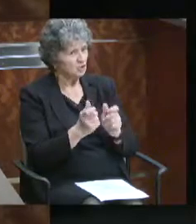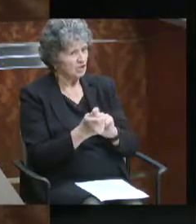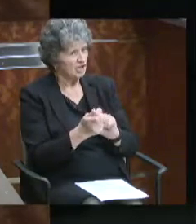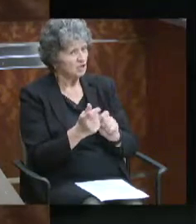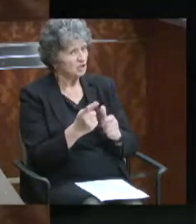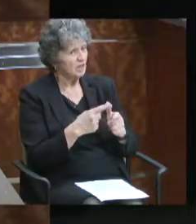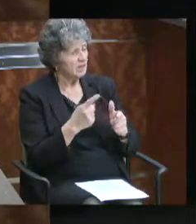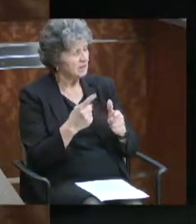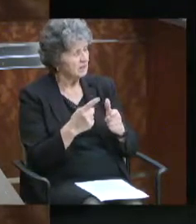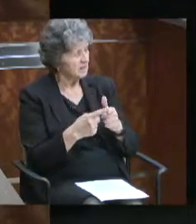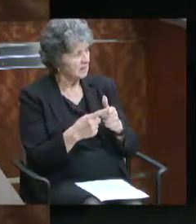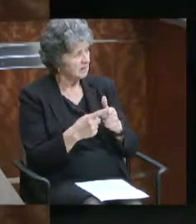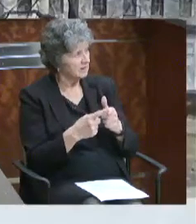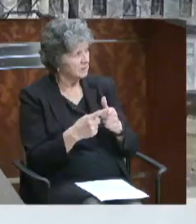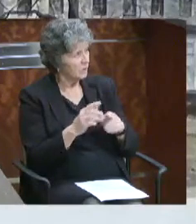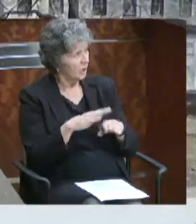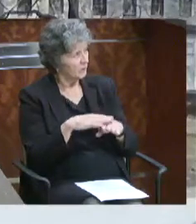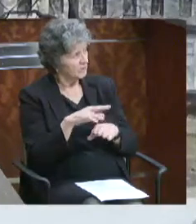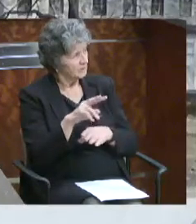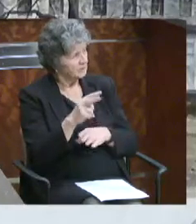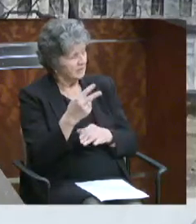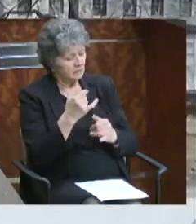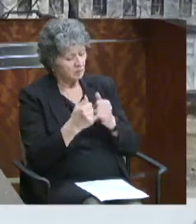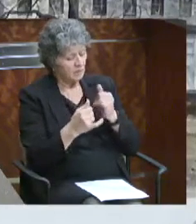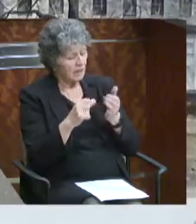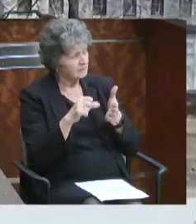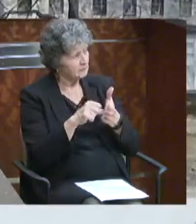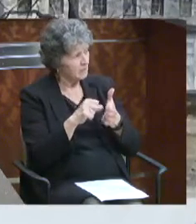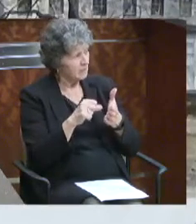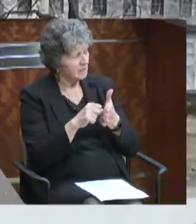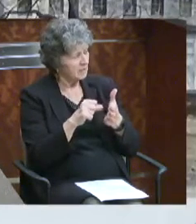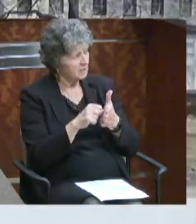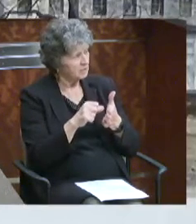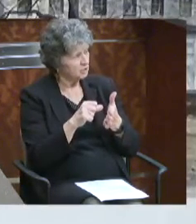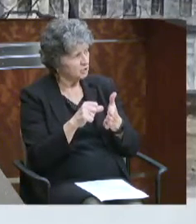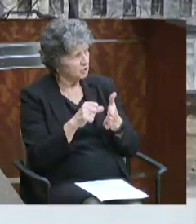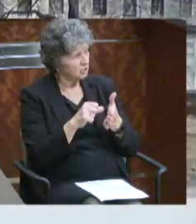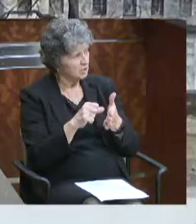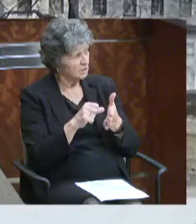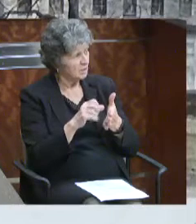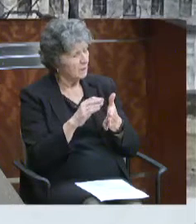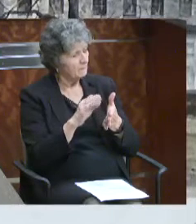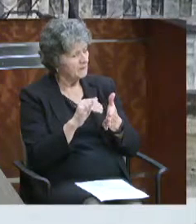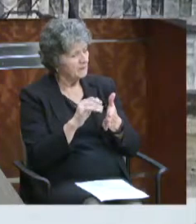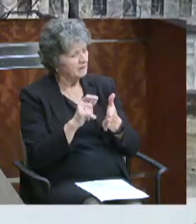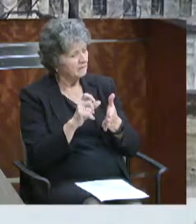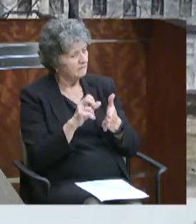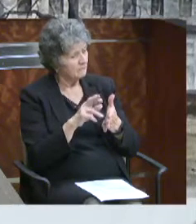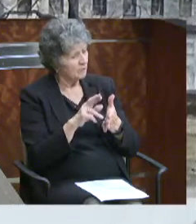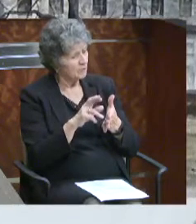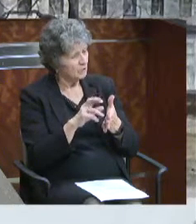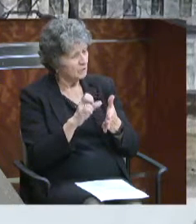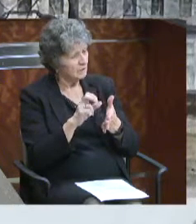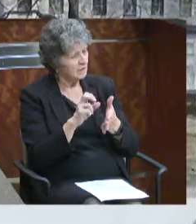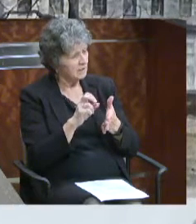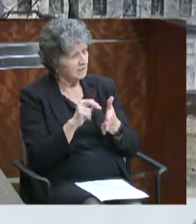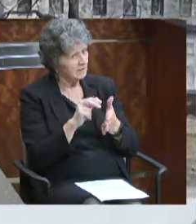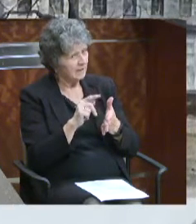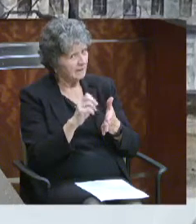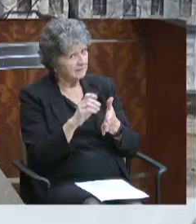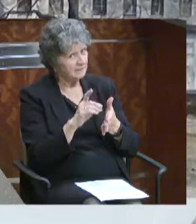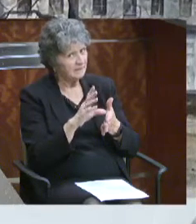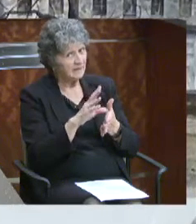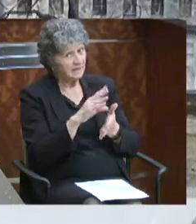then on the second to last page, in the be it further enacted and ordained paragraph at the bottom there,